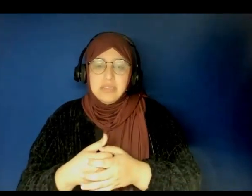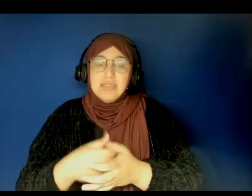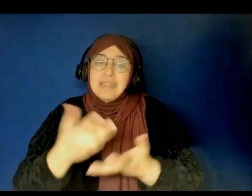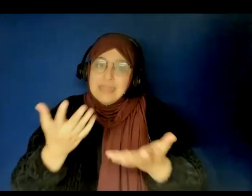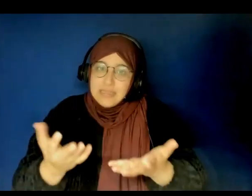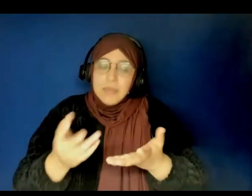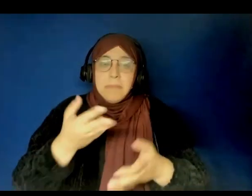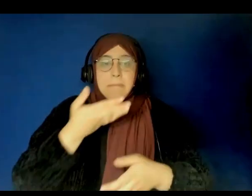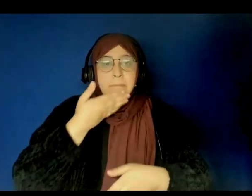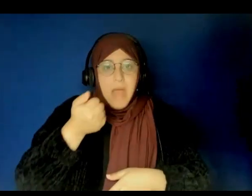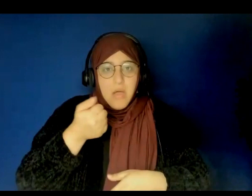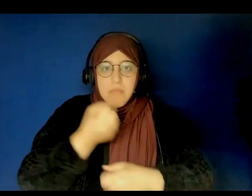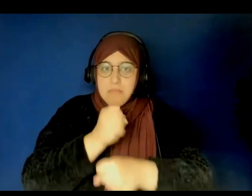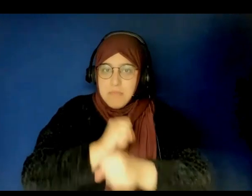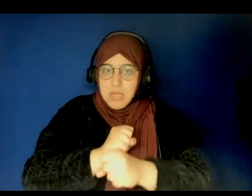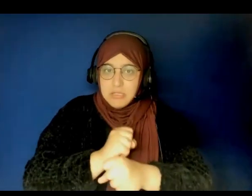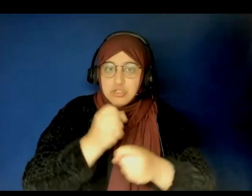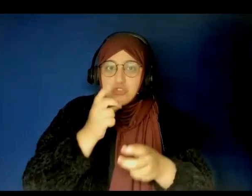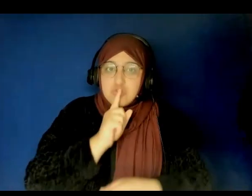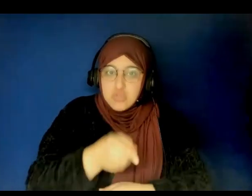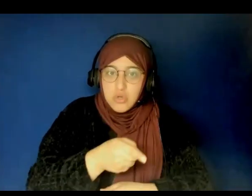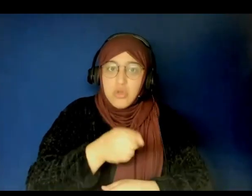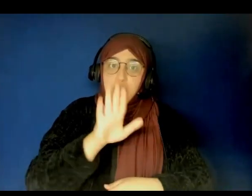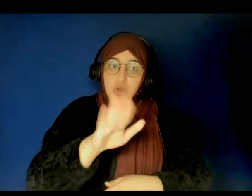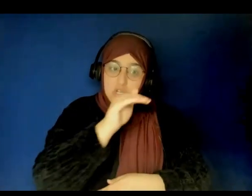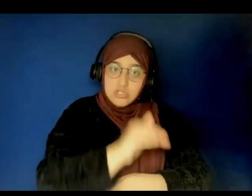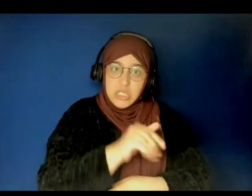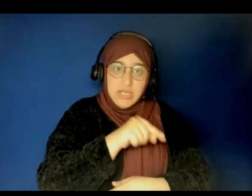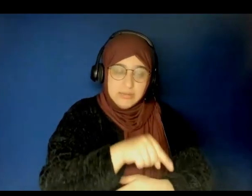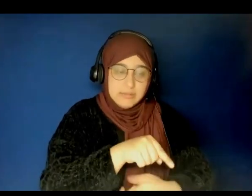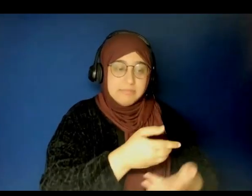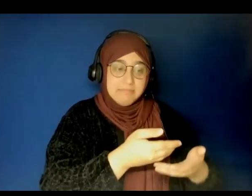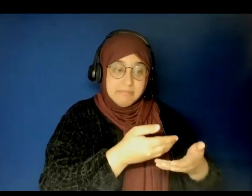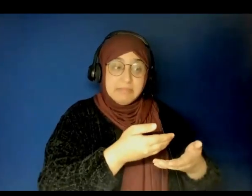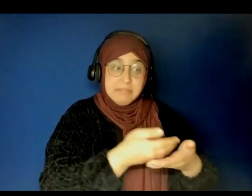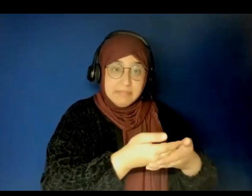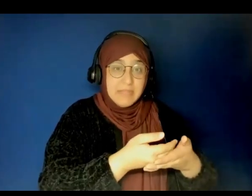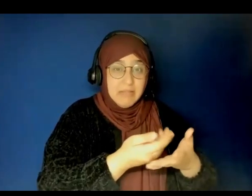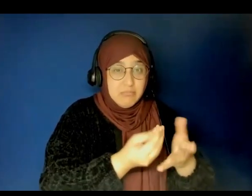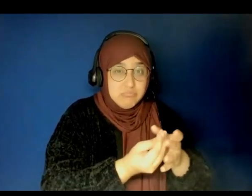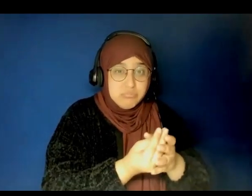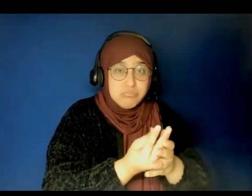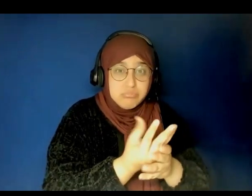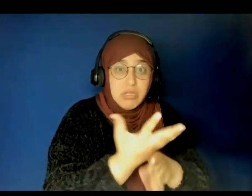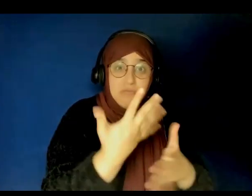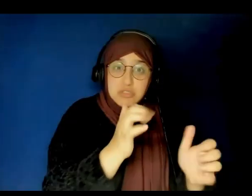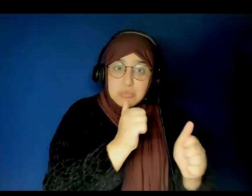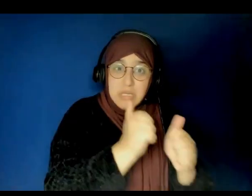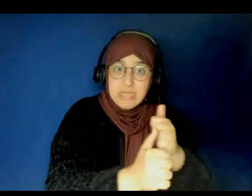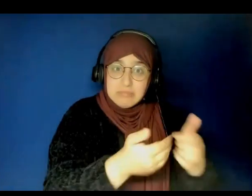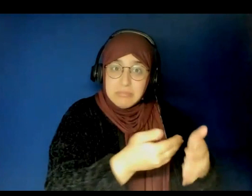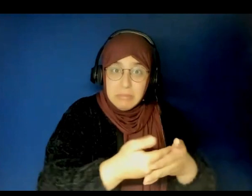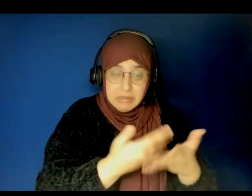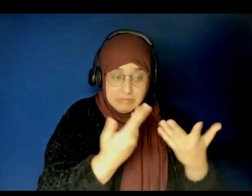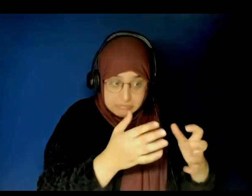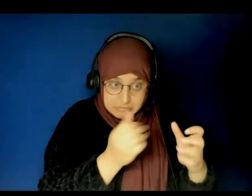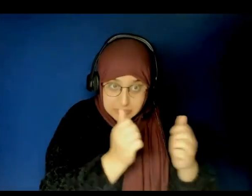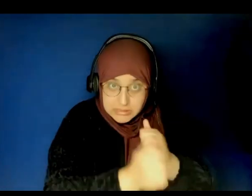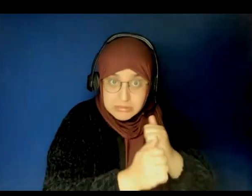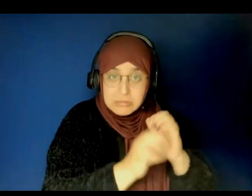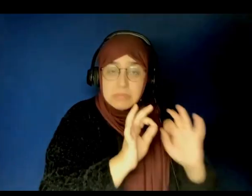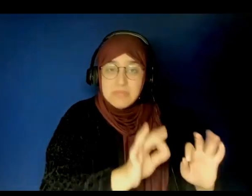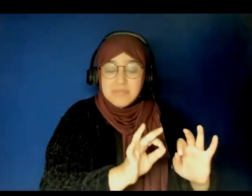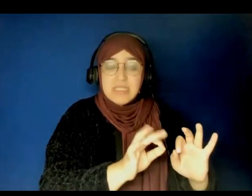make sure that your child has kind of gotten past the stage of infancy, where, you